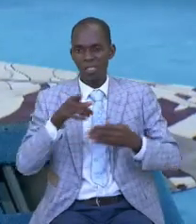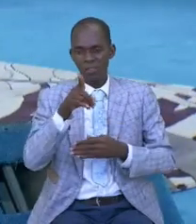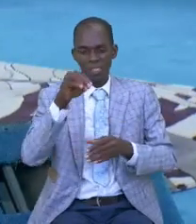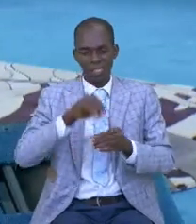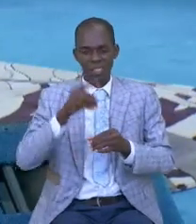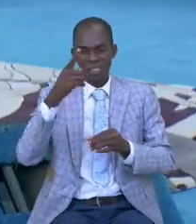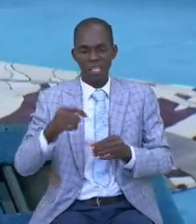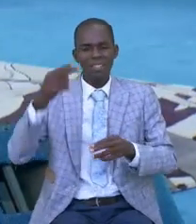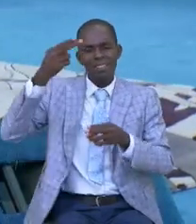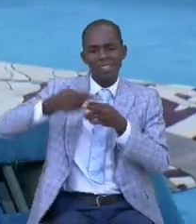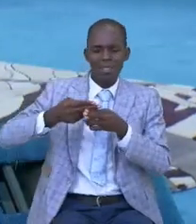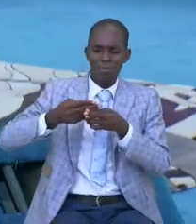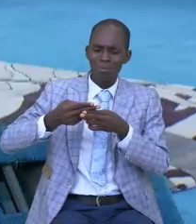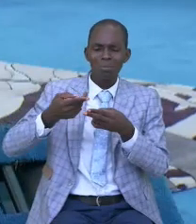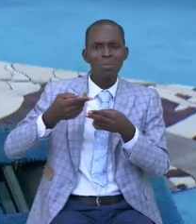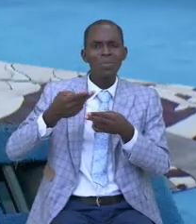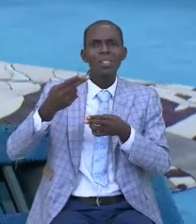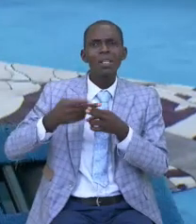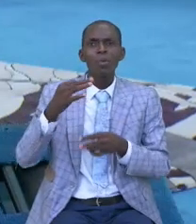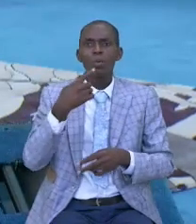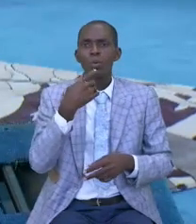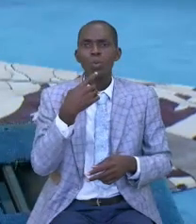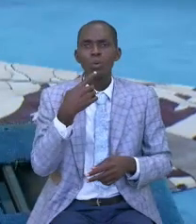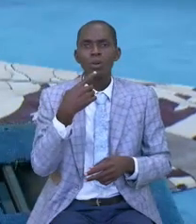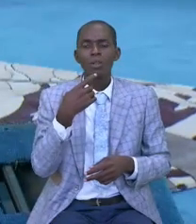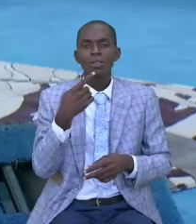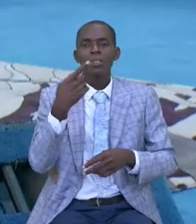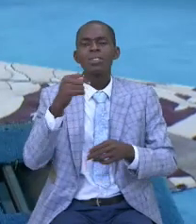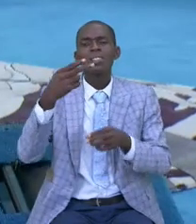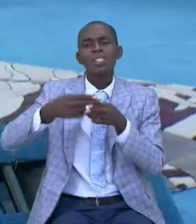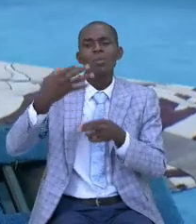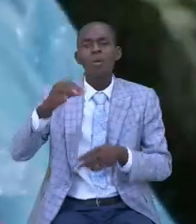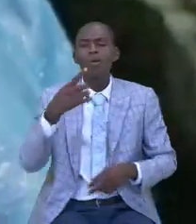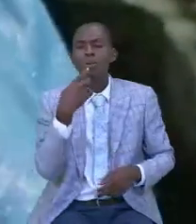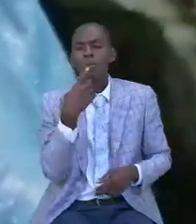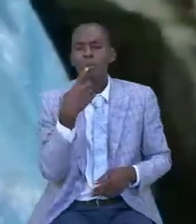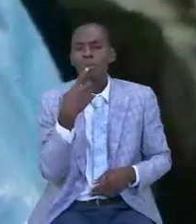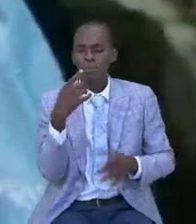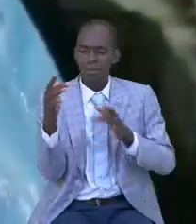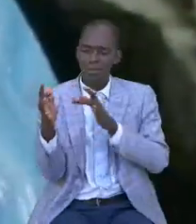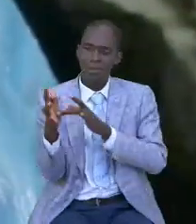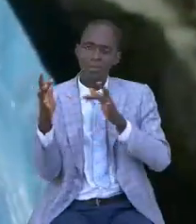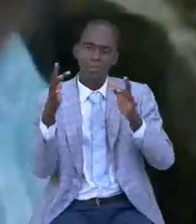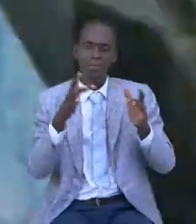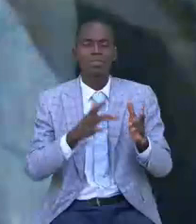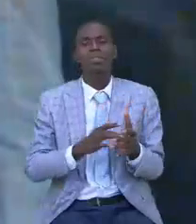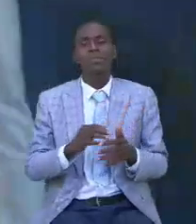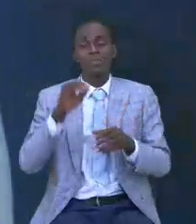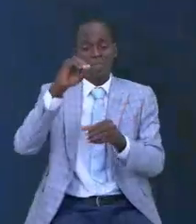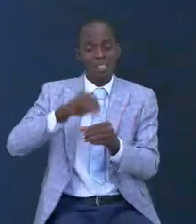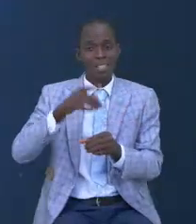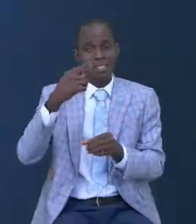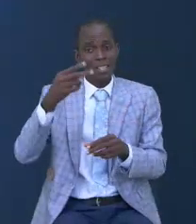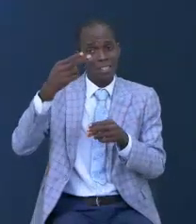name. What's the name? Jesus. Tell me the name. Jesus. In the name